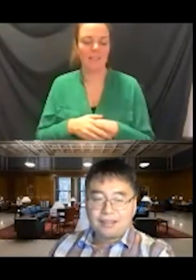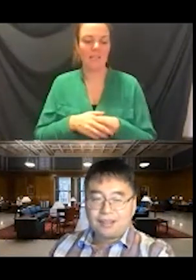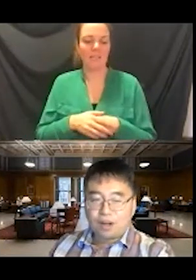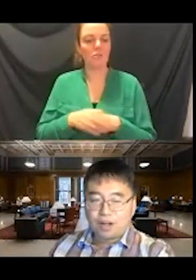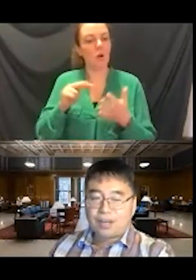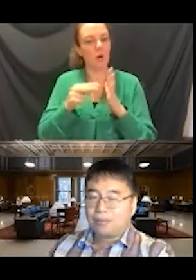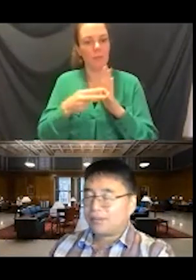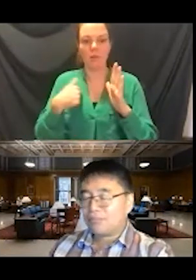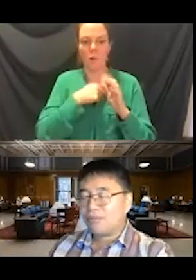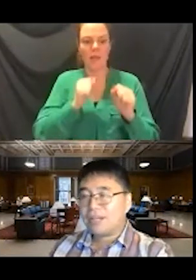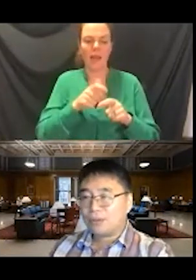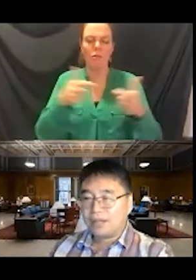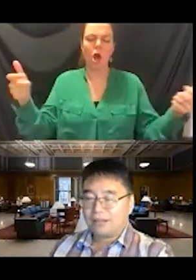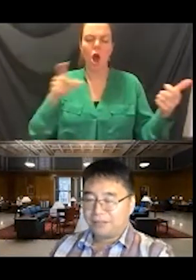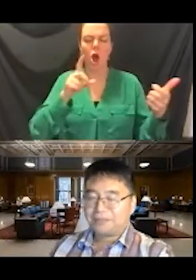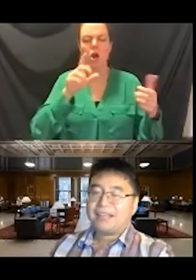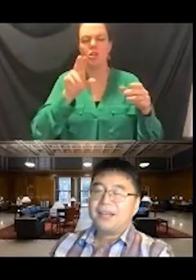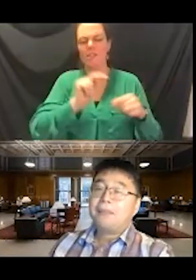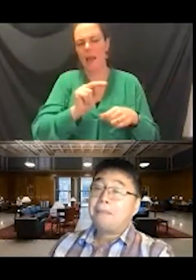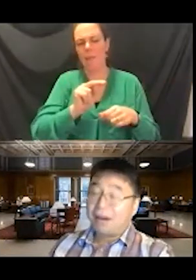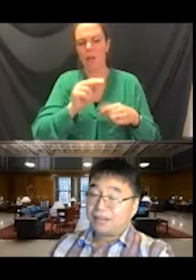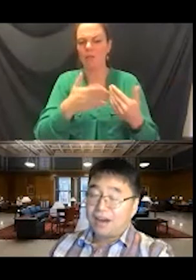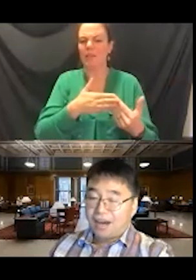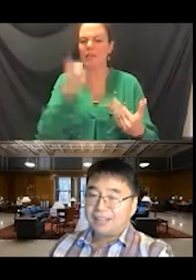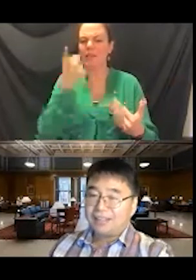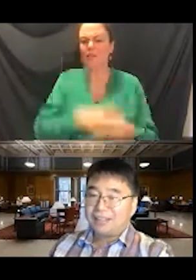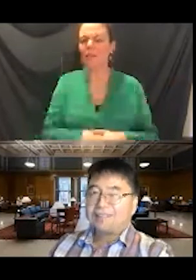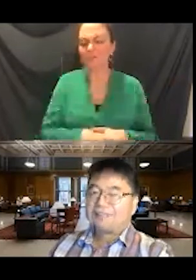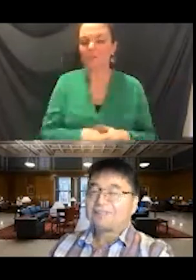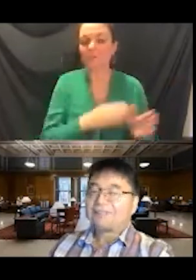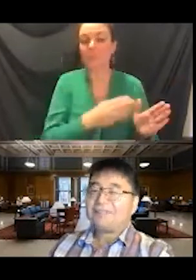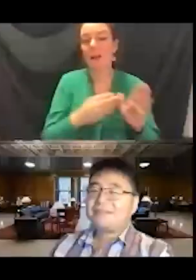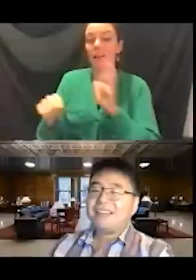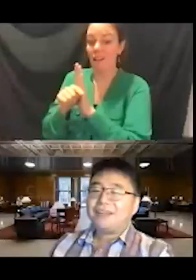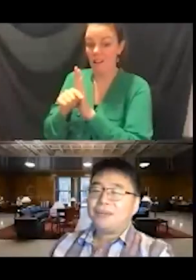get large sample size pretty quickly. But the con is,